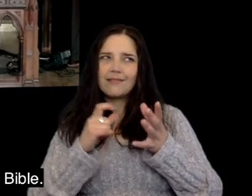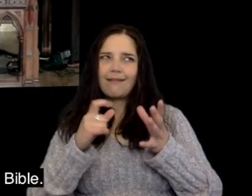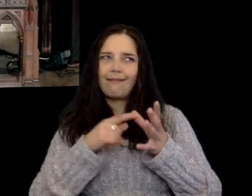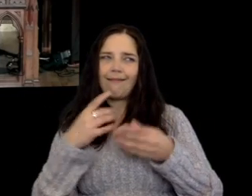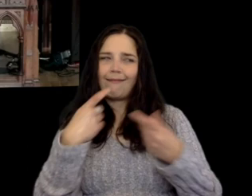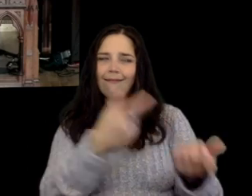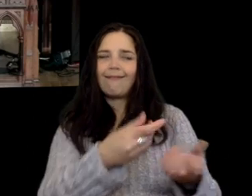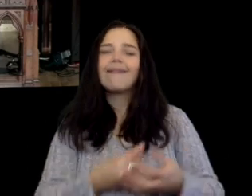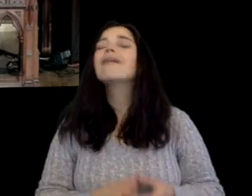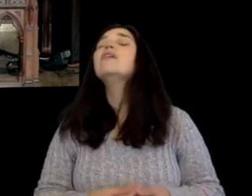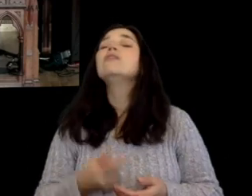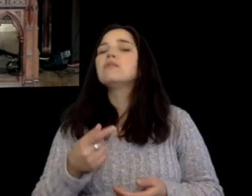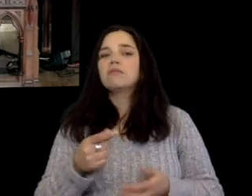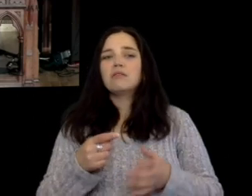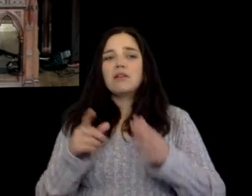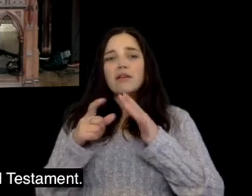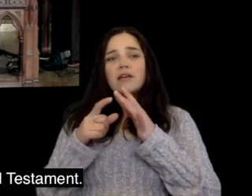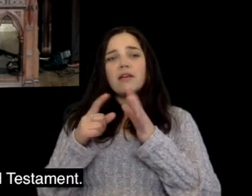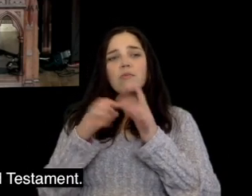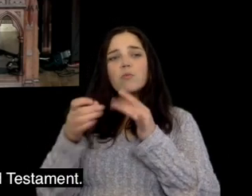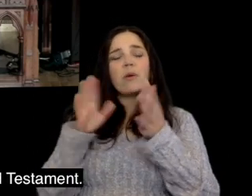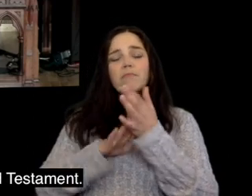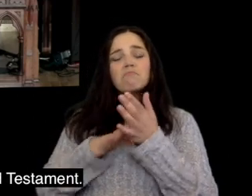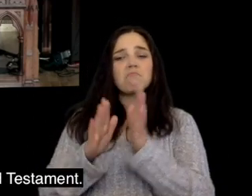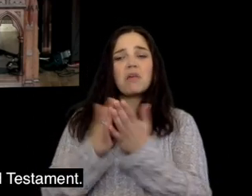Abraham didn't have a Bible.